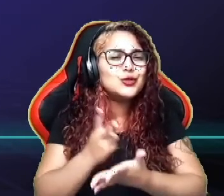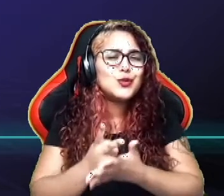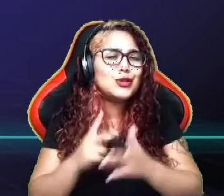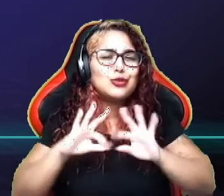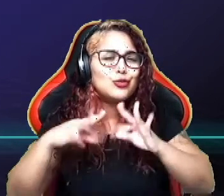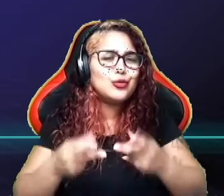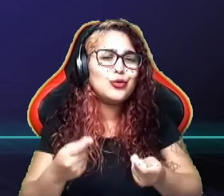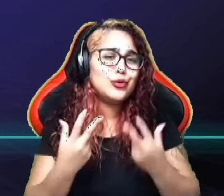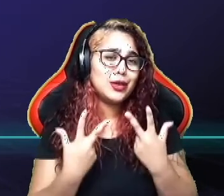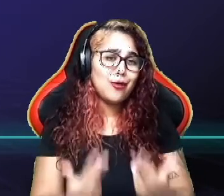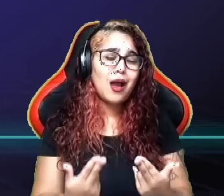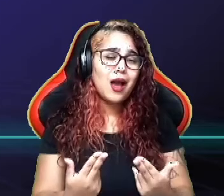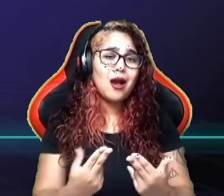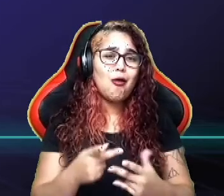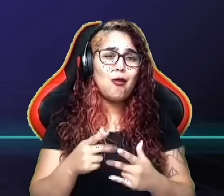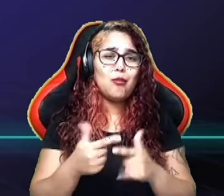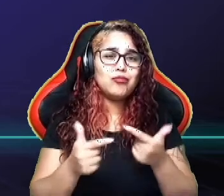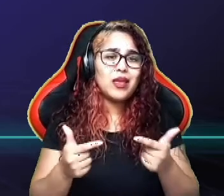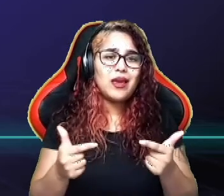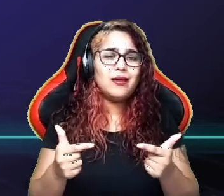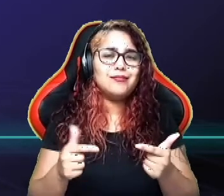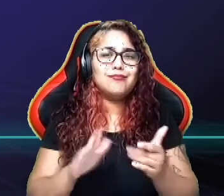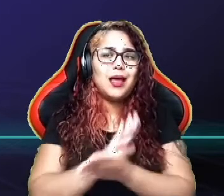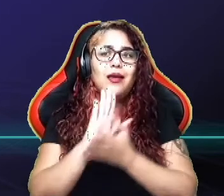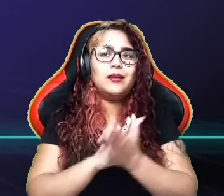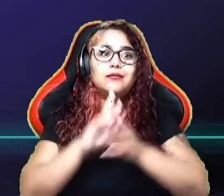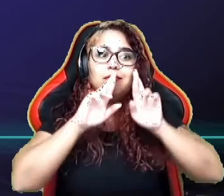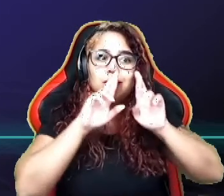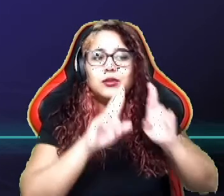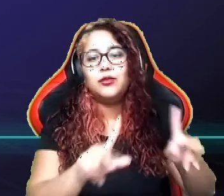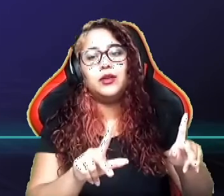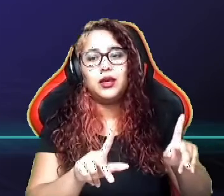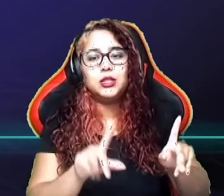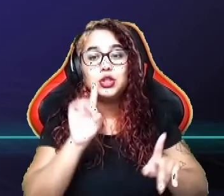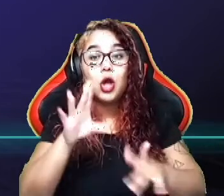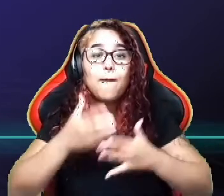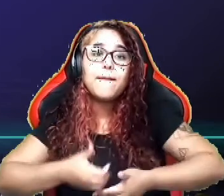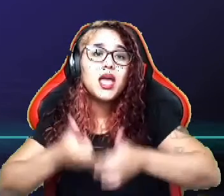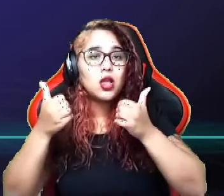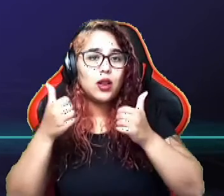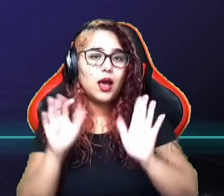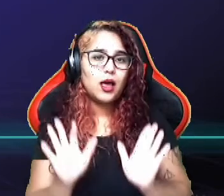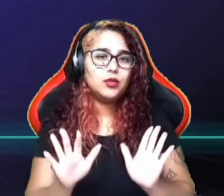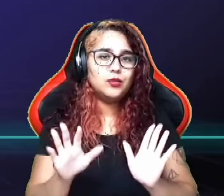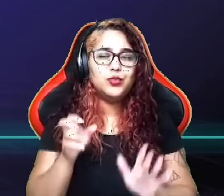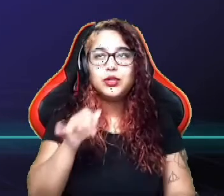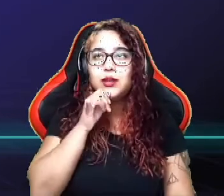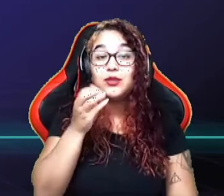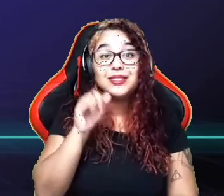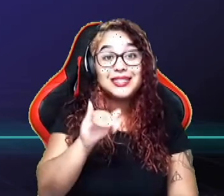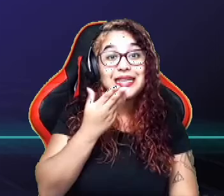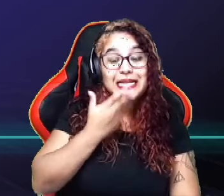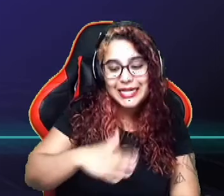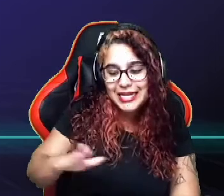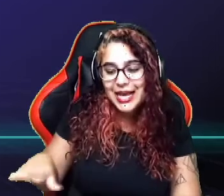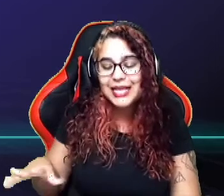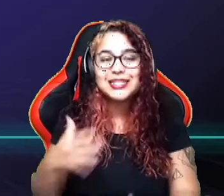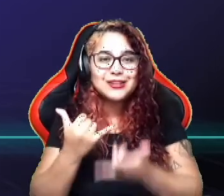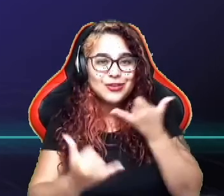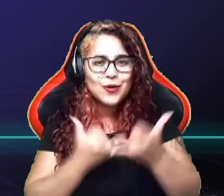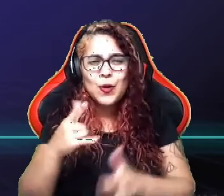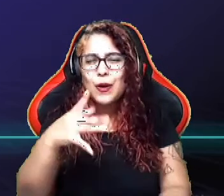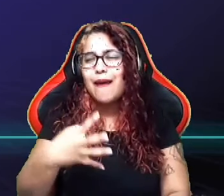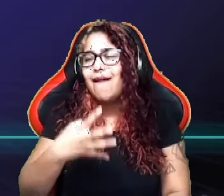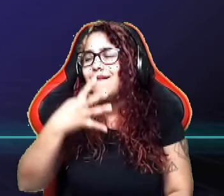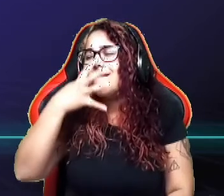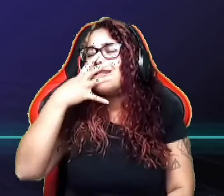mechanics, the look and feel, you know, everything that really blew us away when we were kids, you